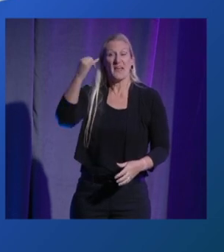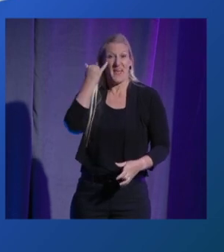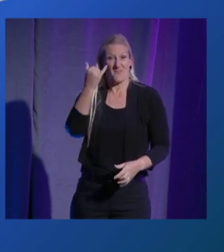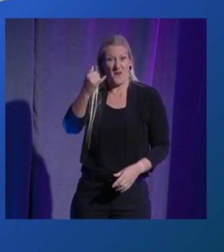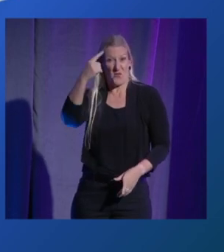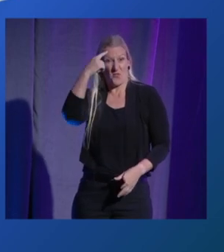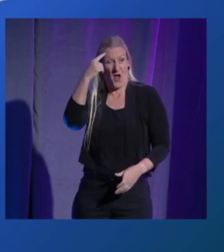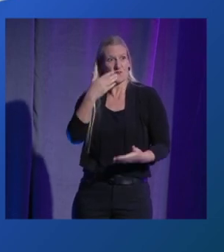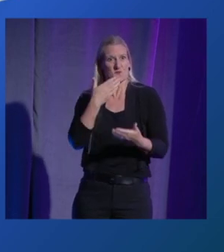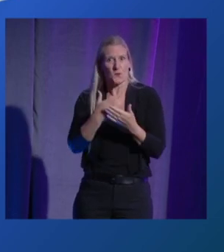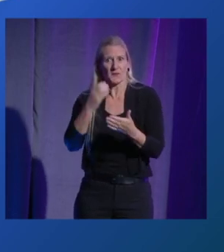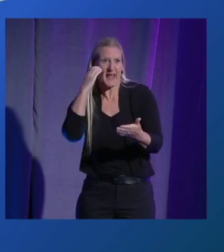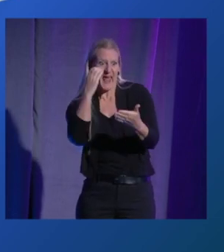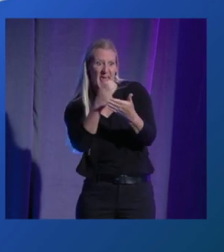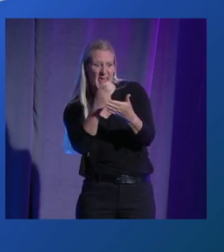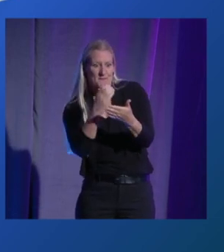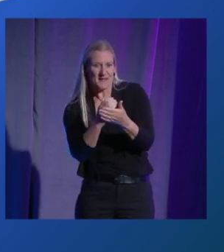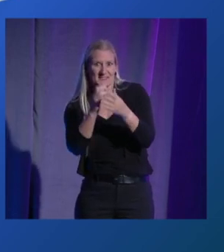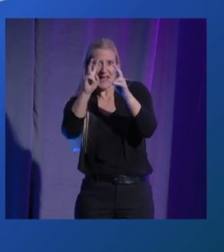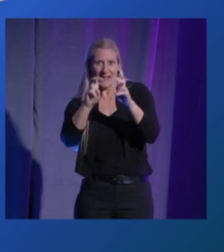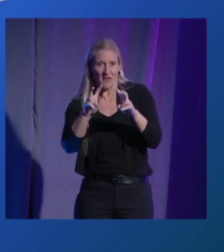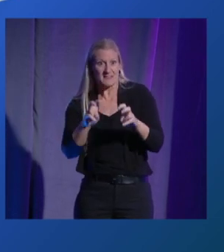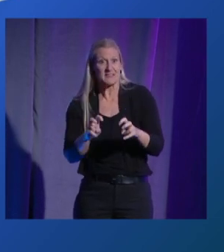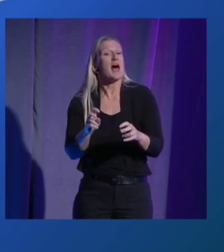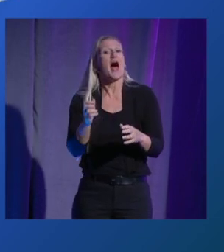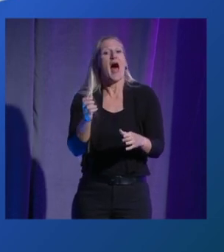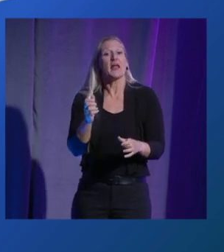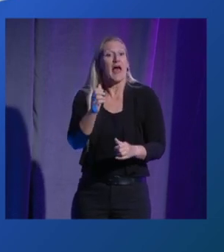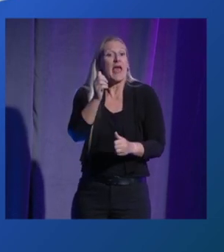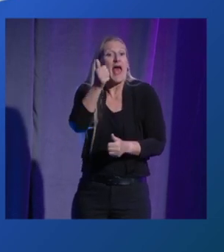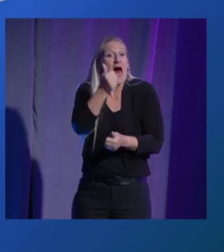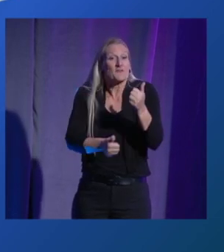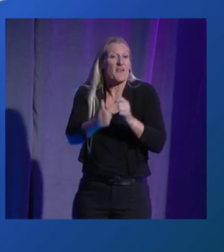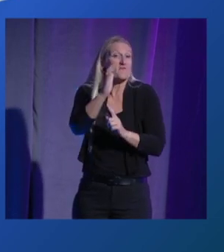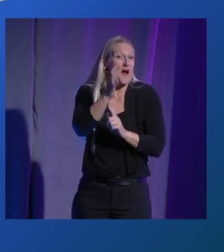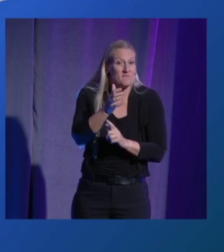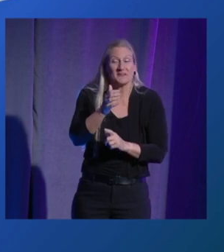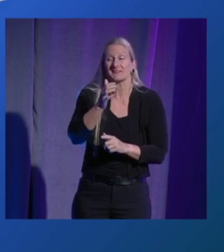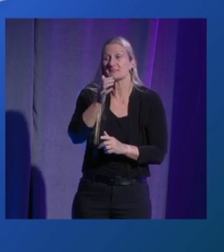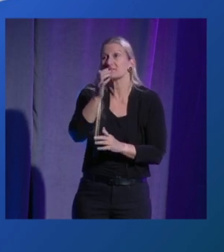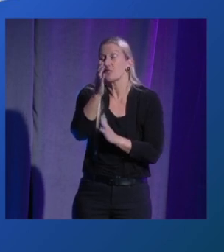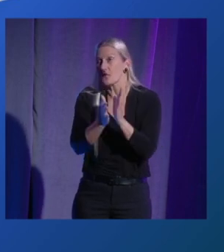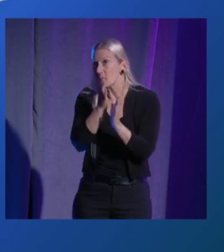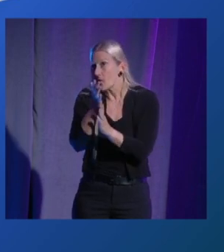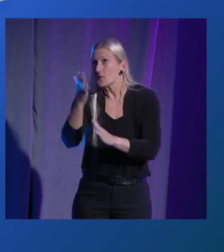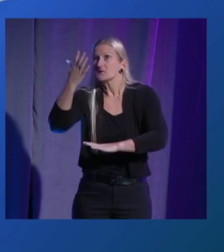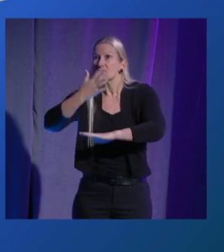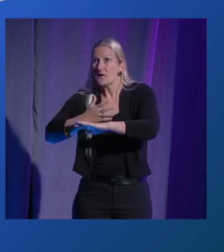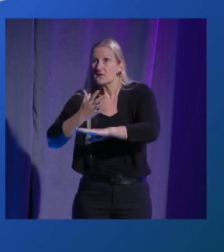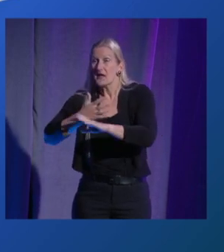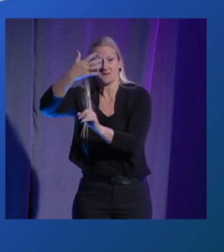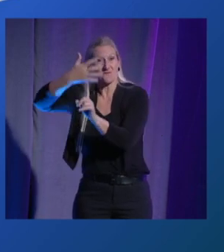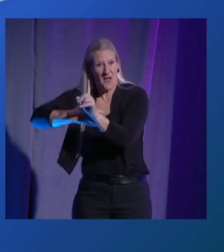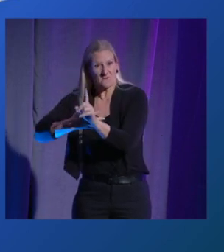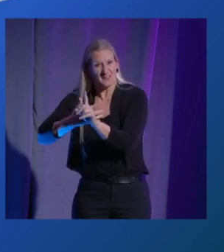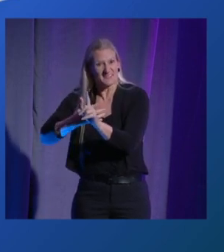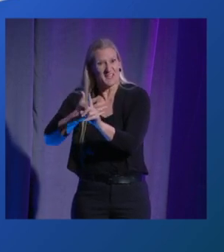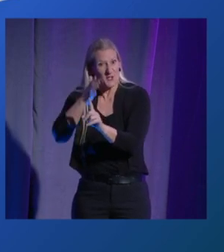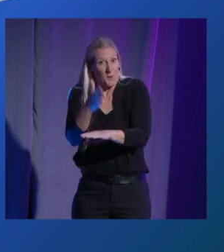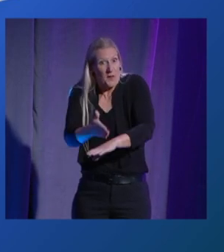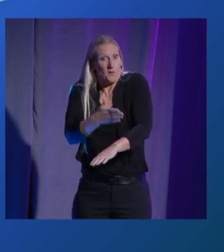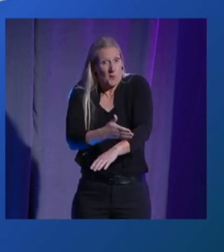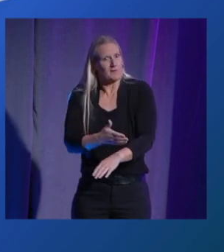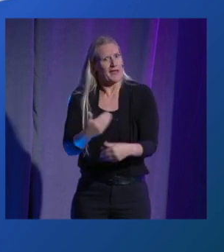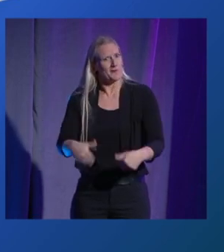image analysis and you got 5% better every five minutes five hours five days five months you see where this is going